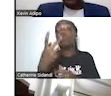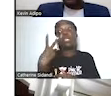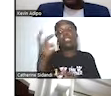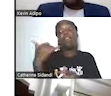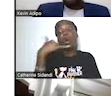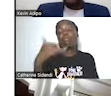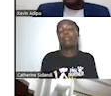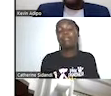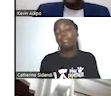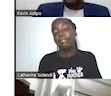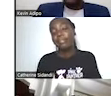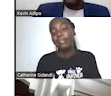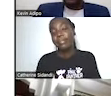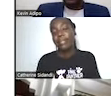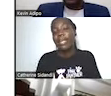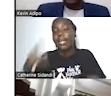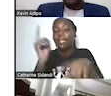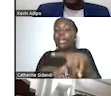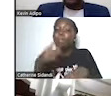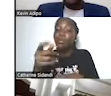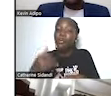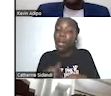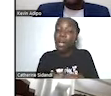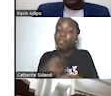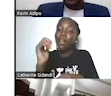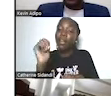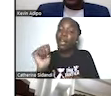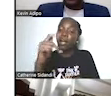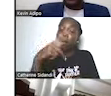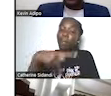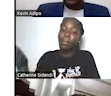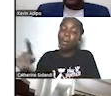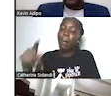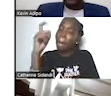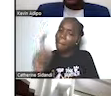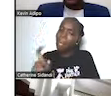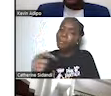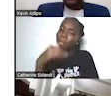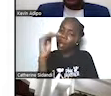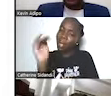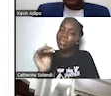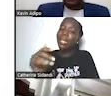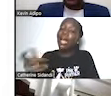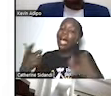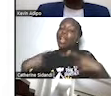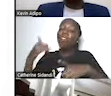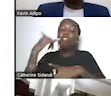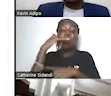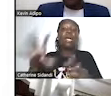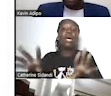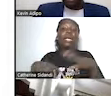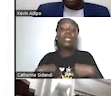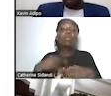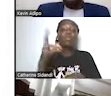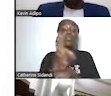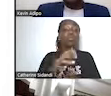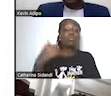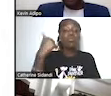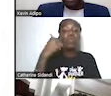Yeah, when you're installing an app, they ask you allow the phone to accept to use microphone, to use phone, to